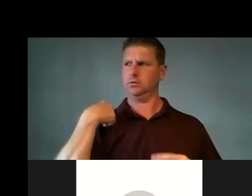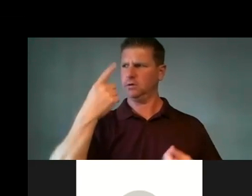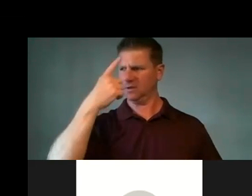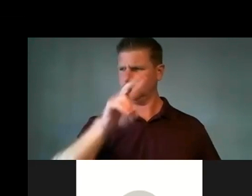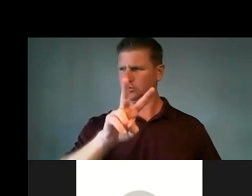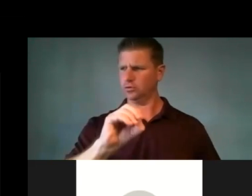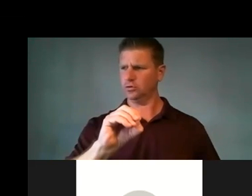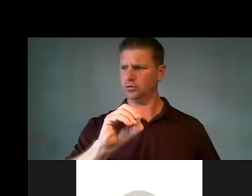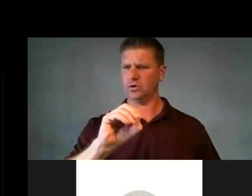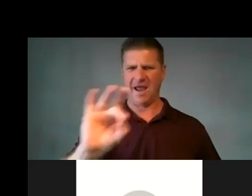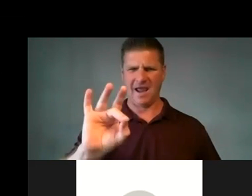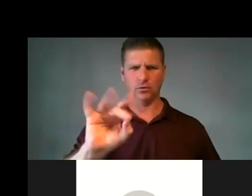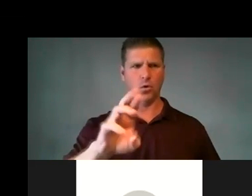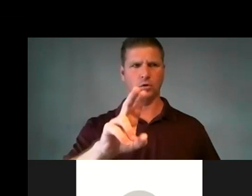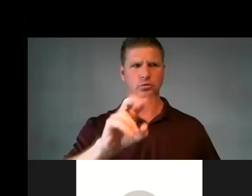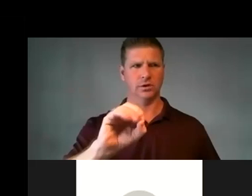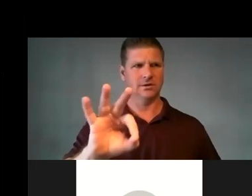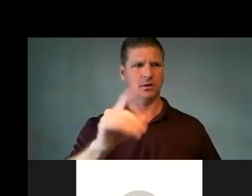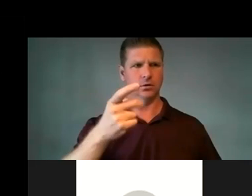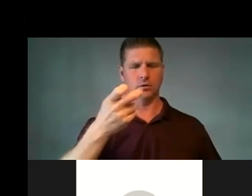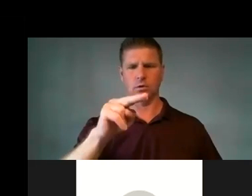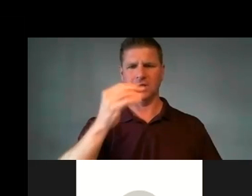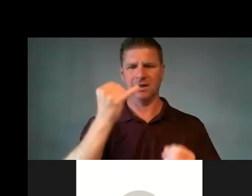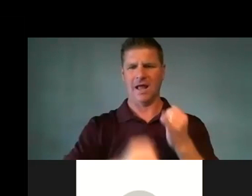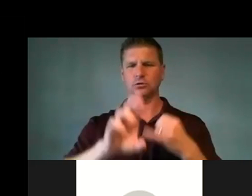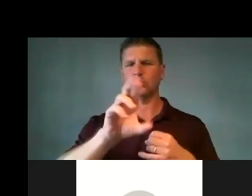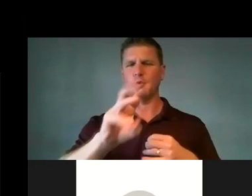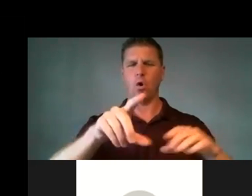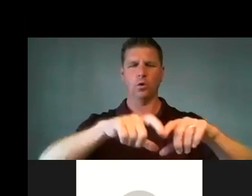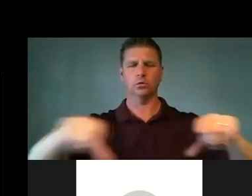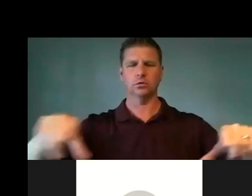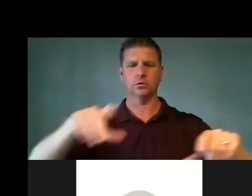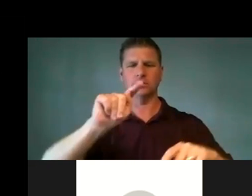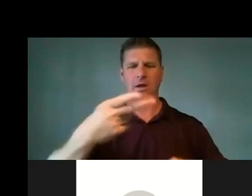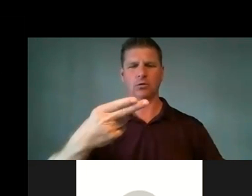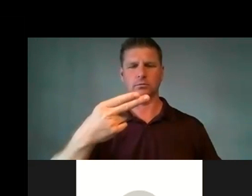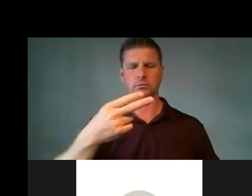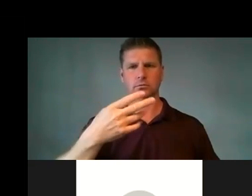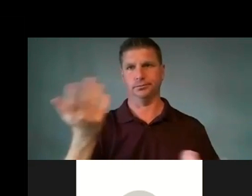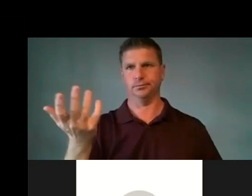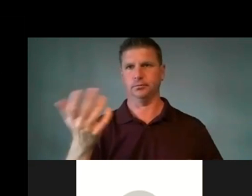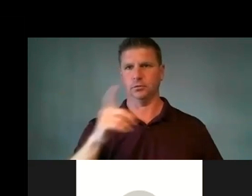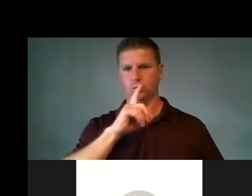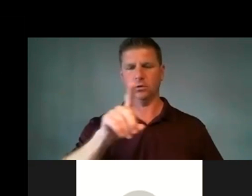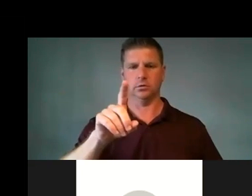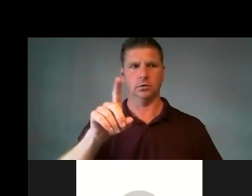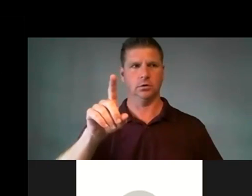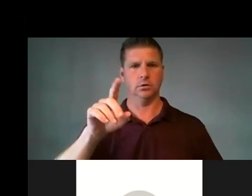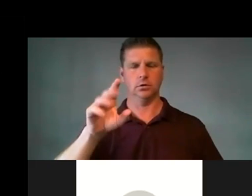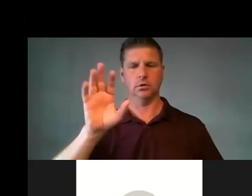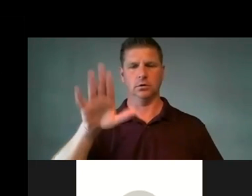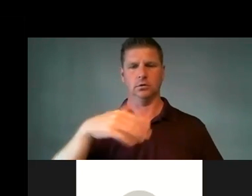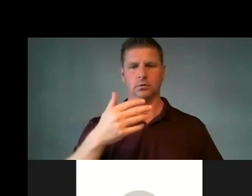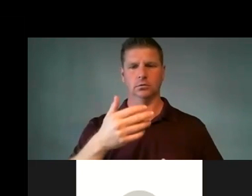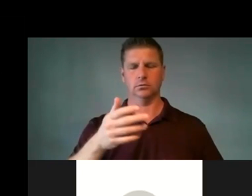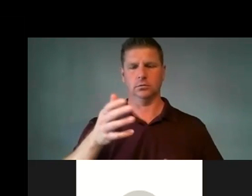say 2008 or 9, when the last rows of townhomes were essentially evacuated or